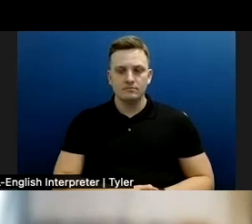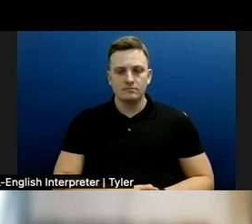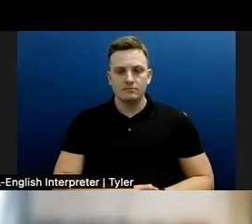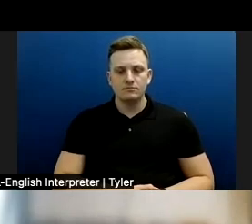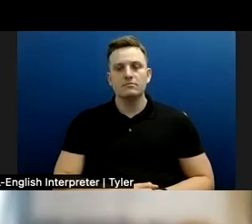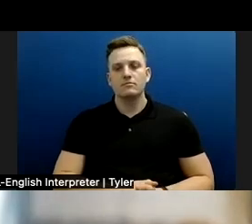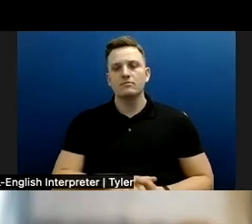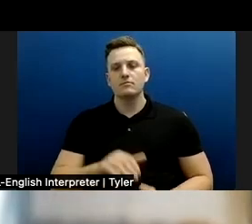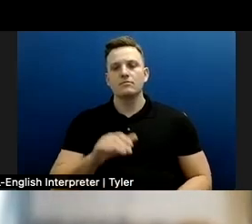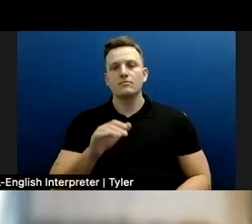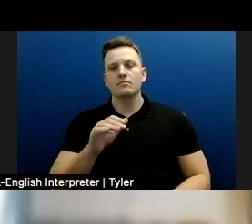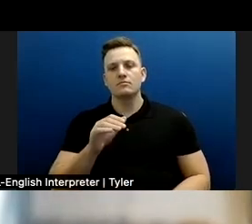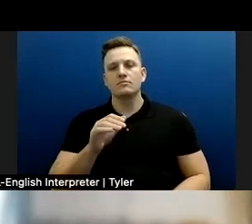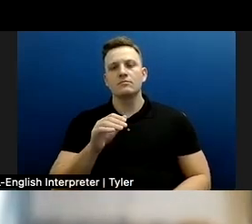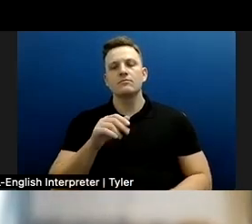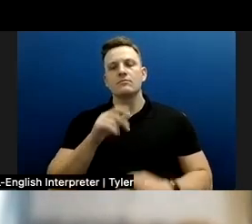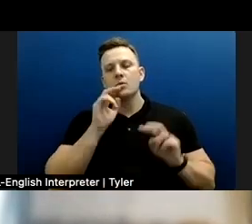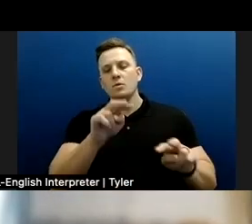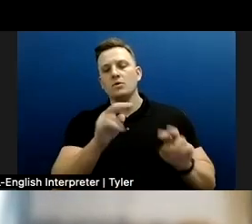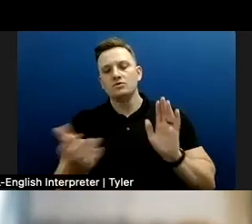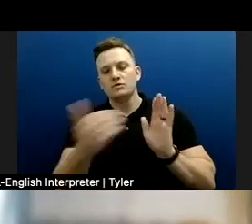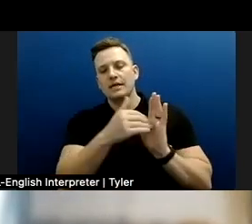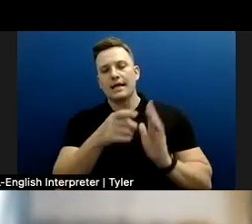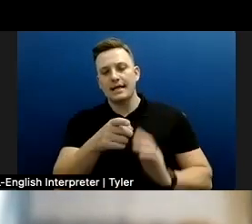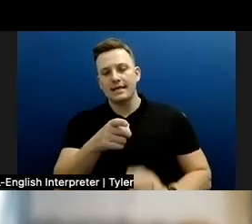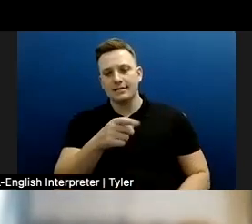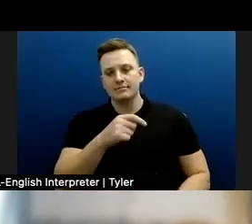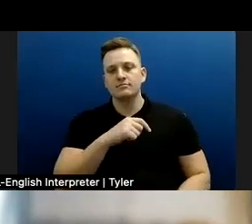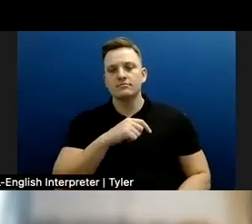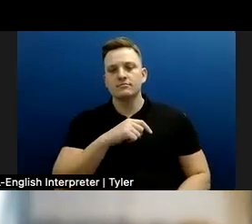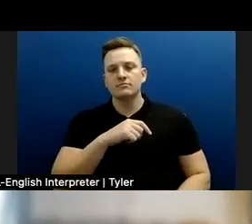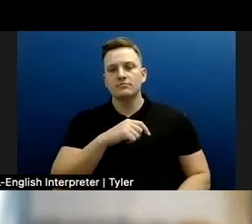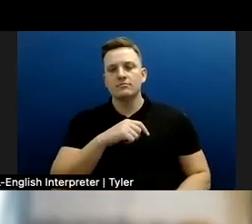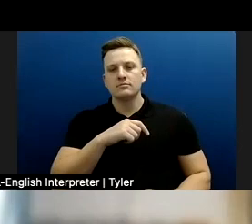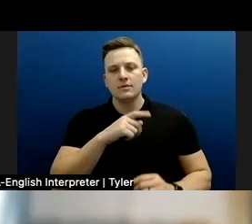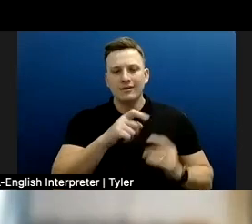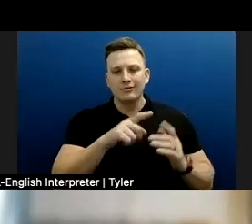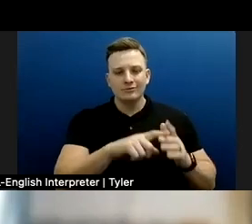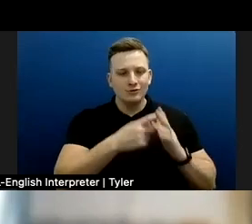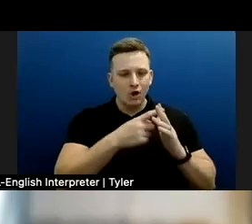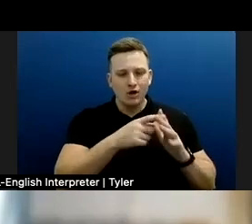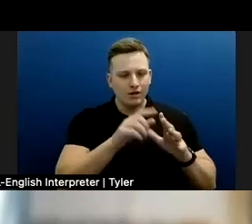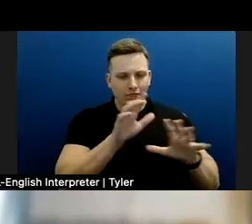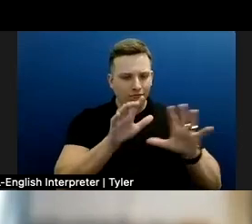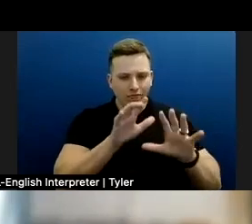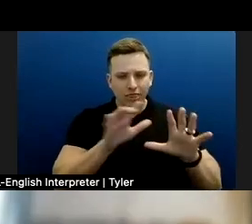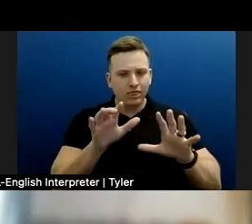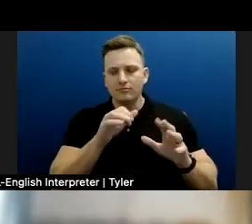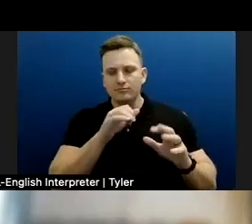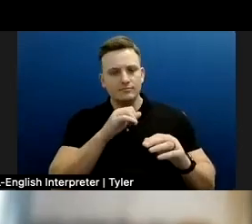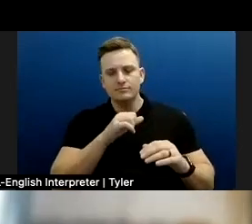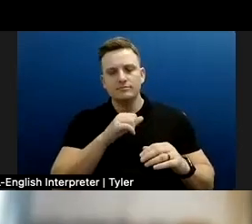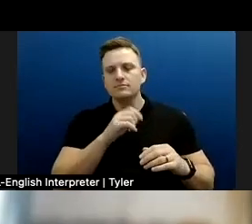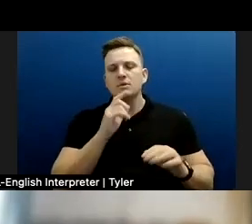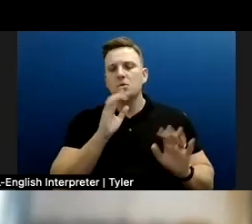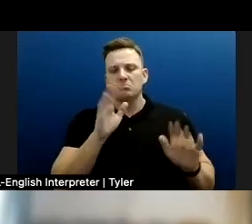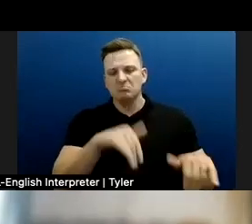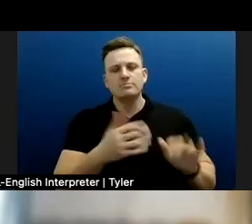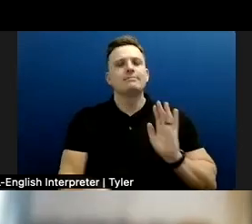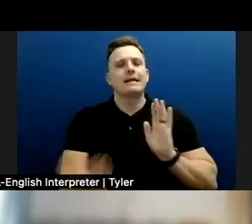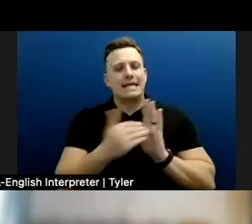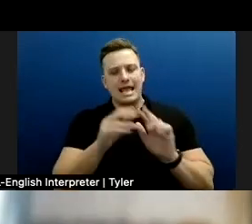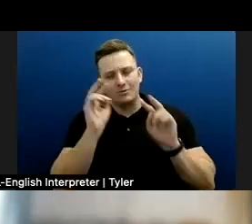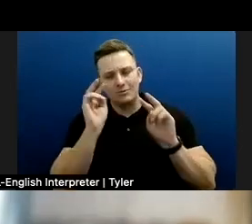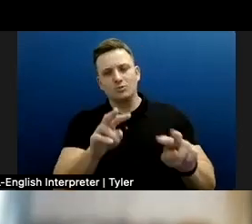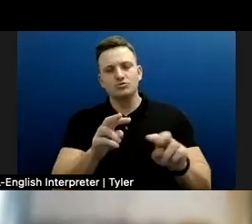Also, Okay, I'm just going to let it run again because I think there was a slight stutter at the start the last time. So again, just try and